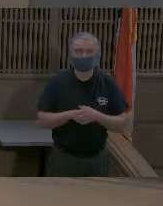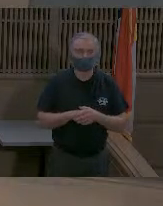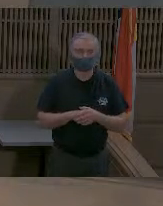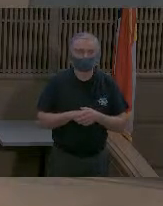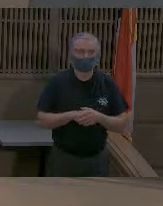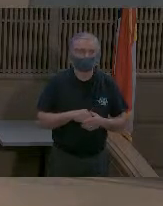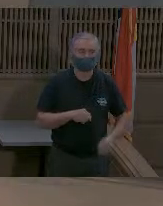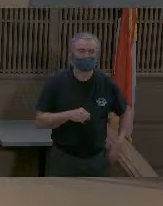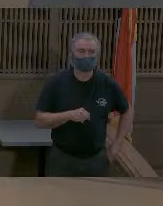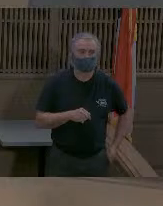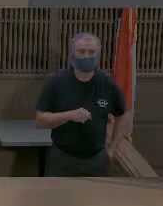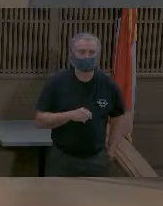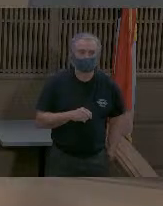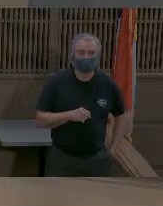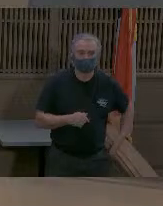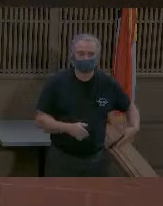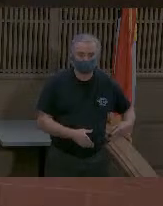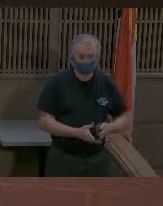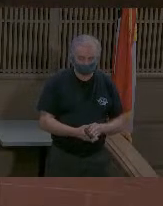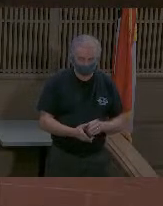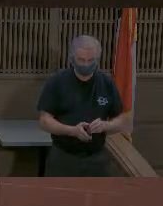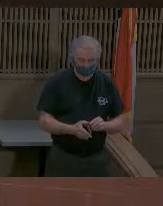it.